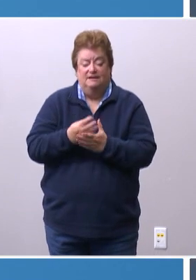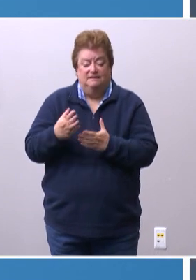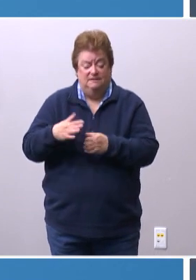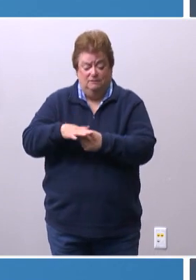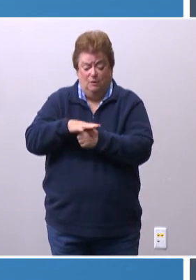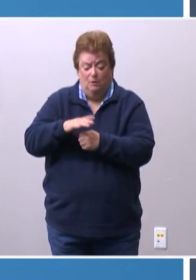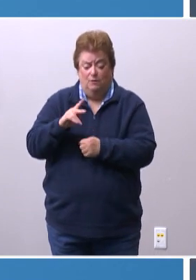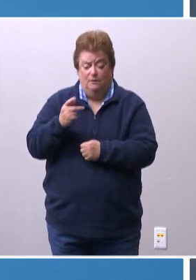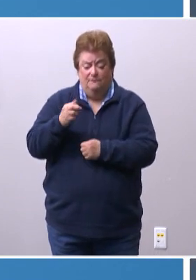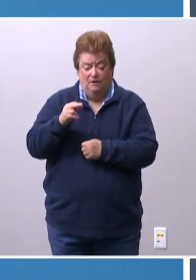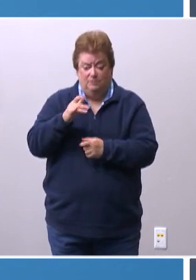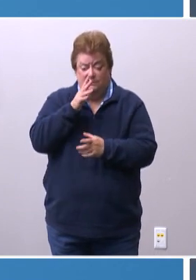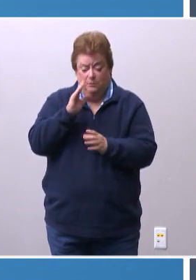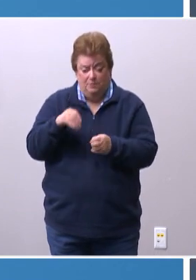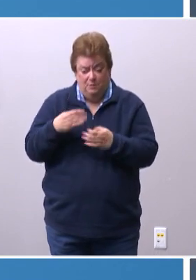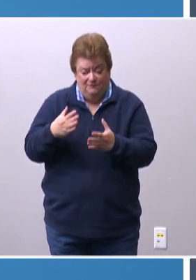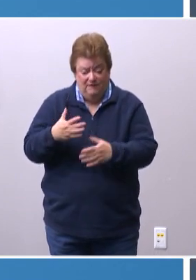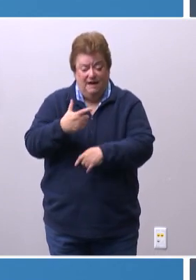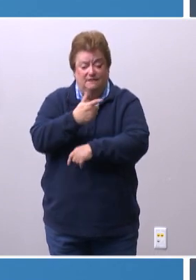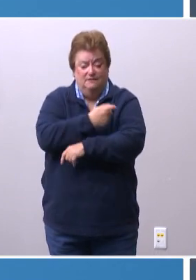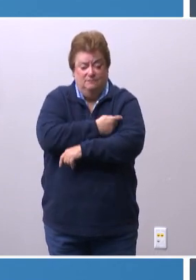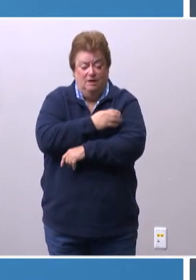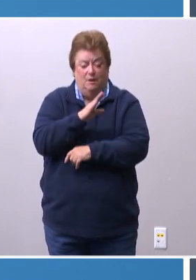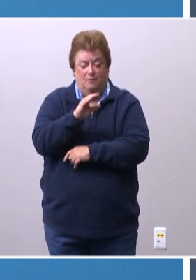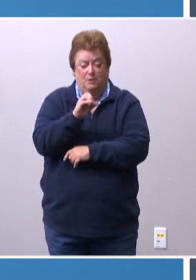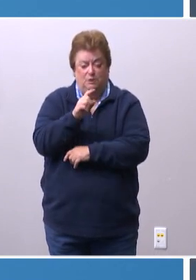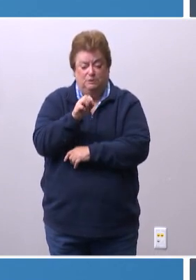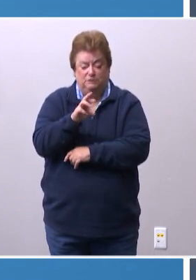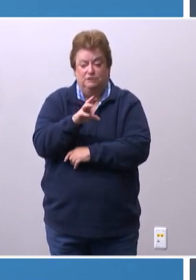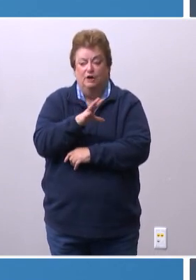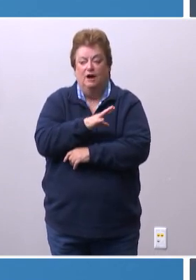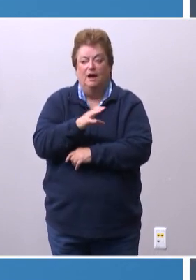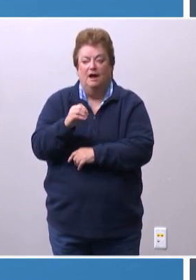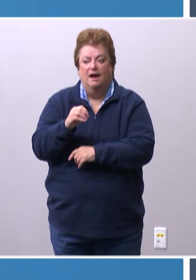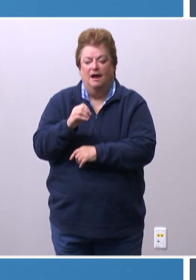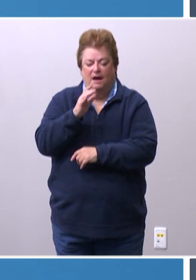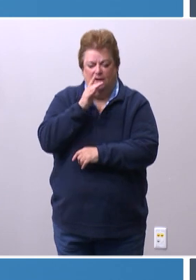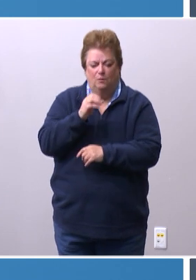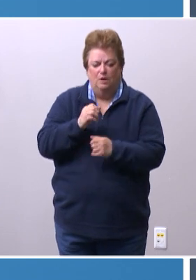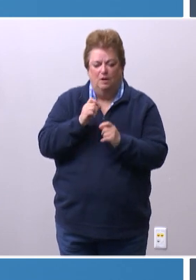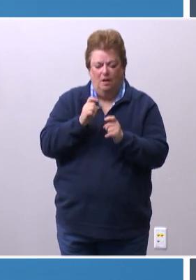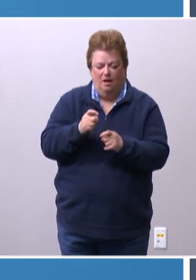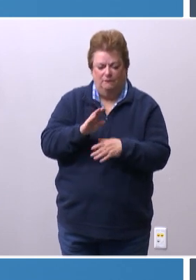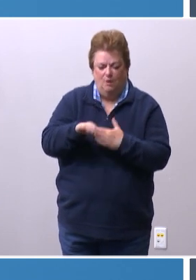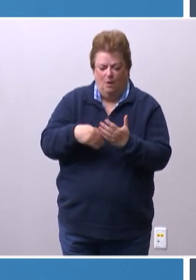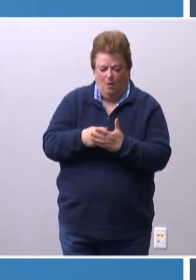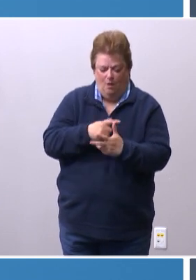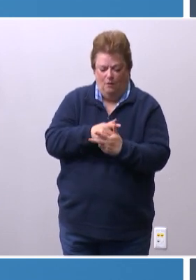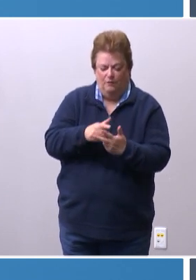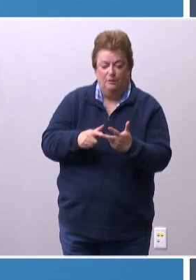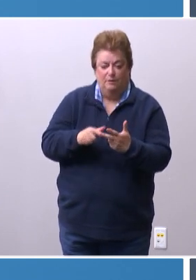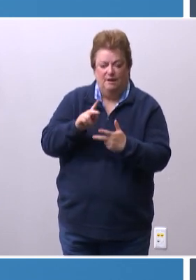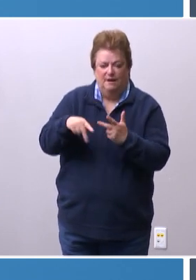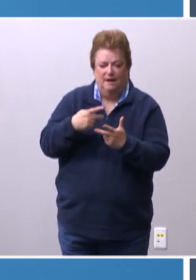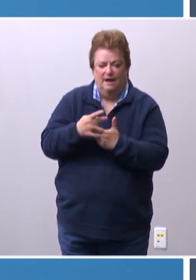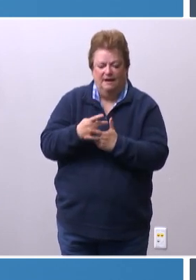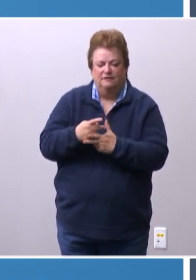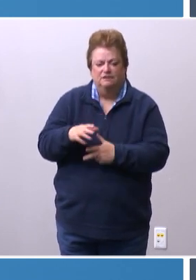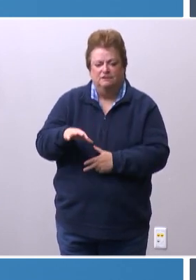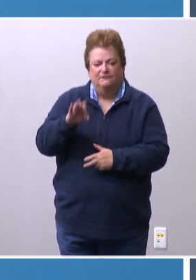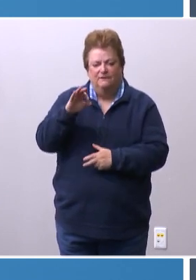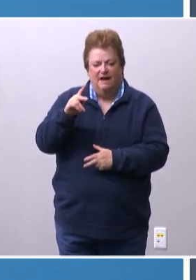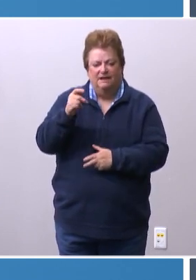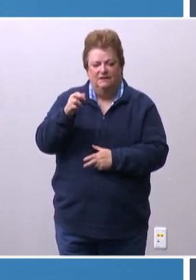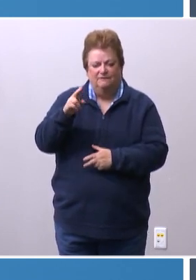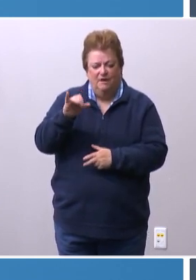pharmacies are providing the booster doses, and many offer all 3 types of COVID-19 vaccine. So find a